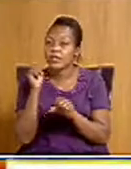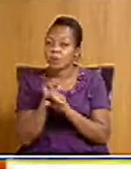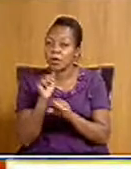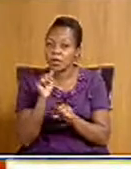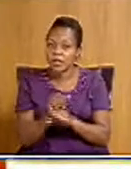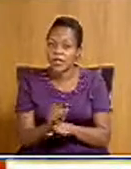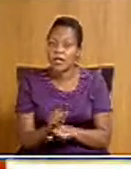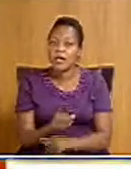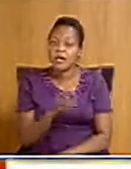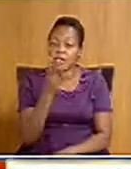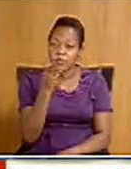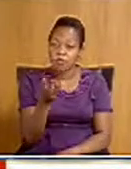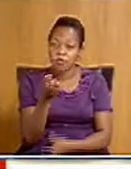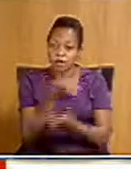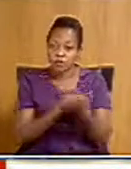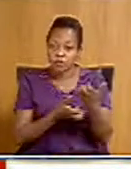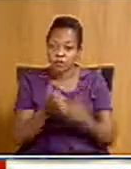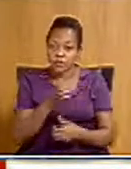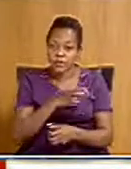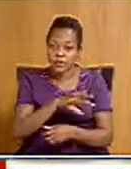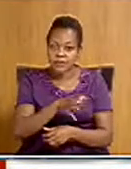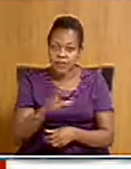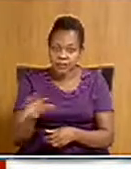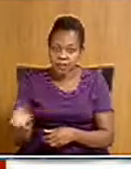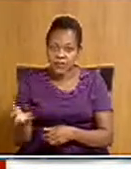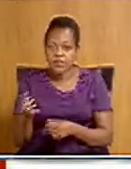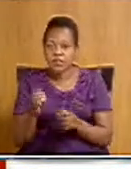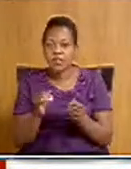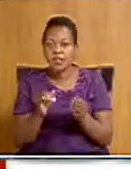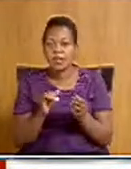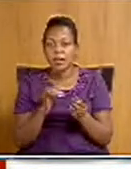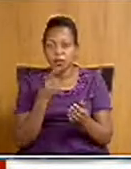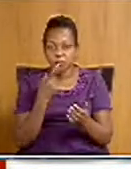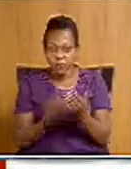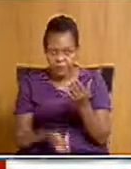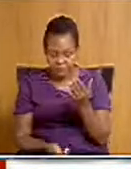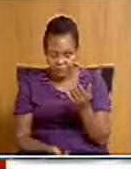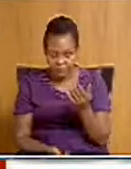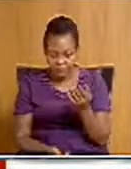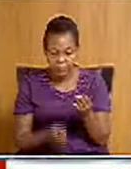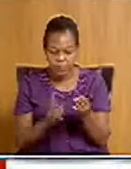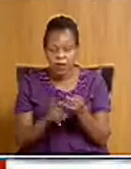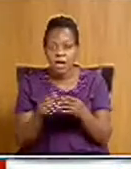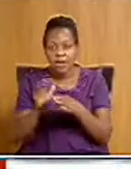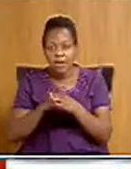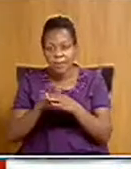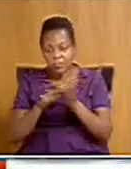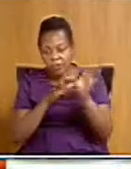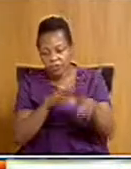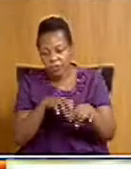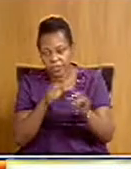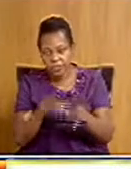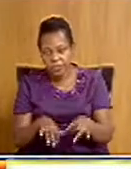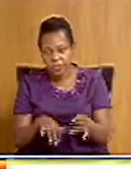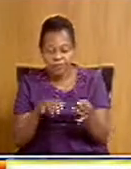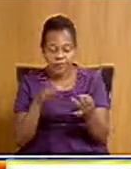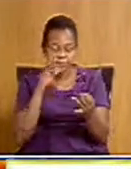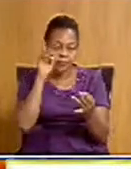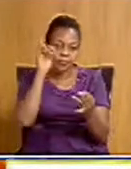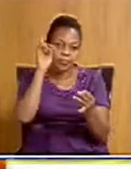The four economic sectors where there are jobs and wealth are commercial agriculture,